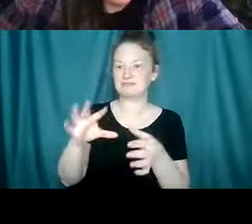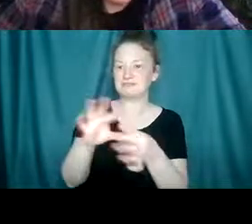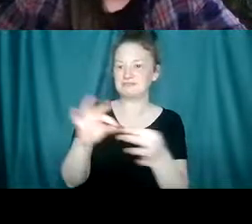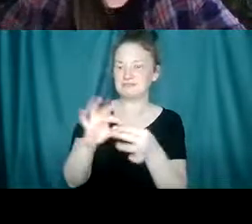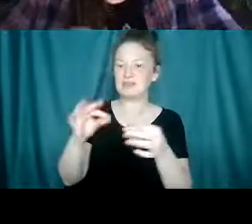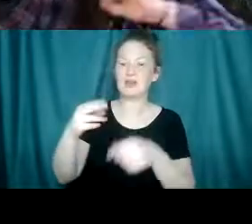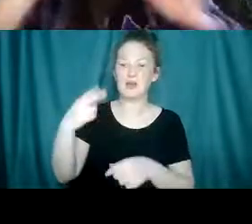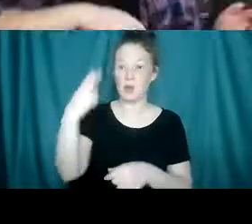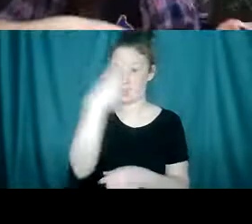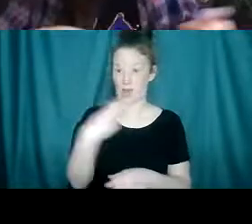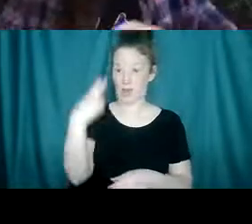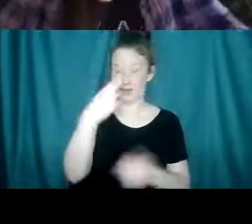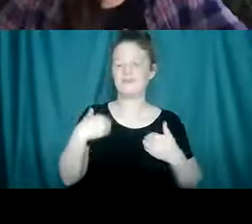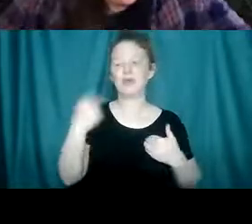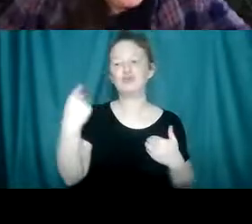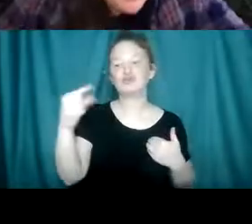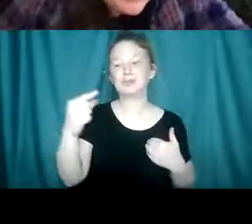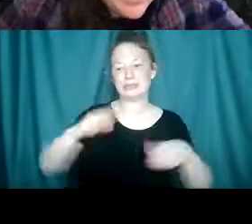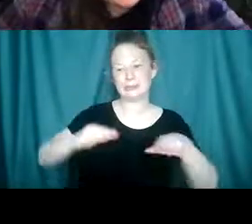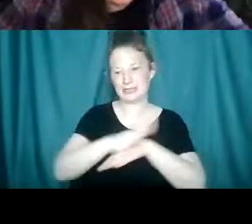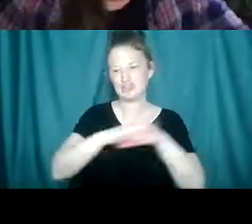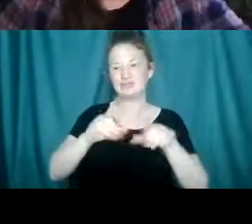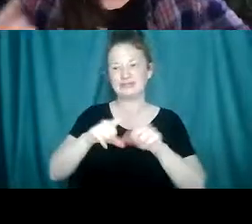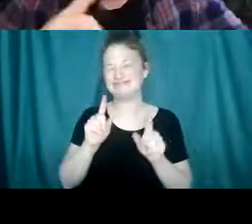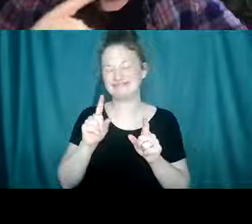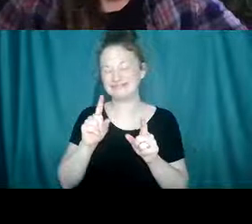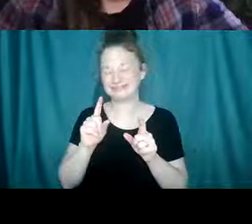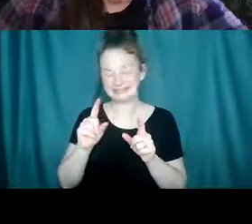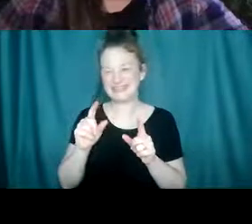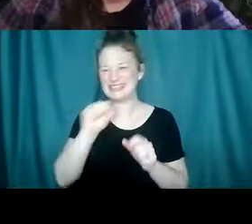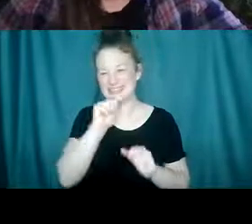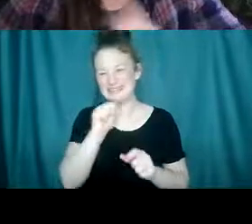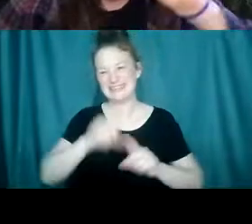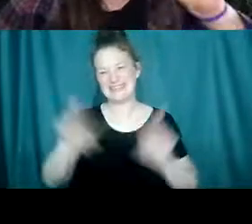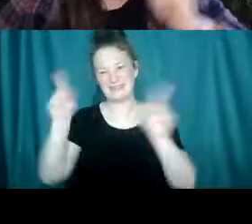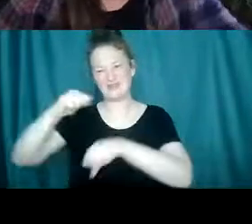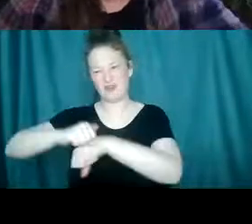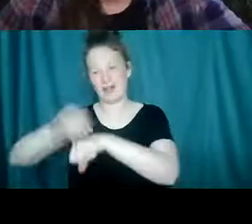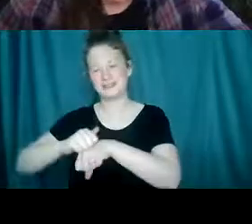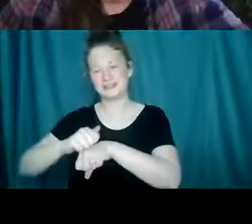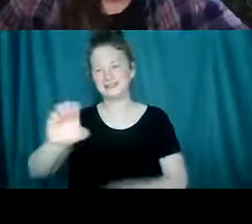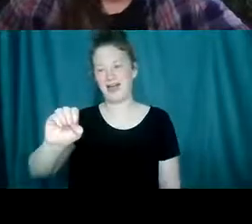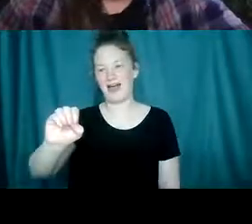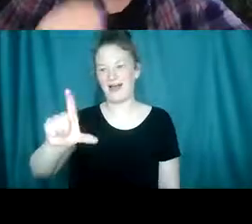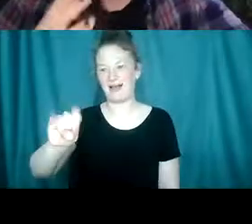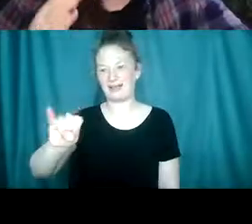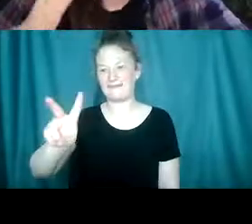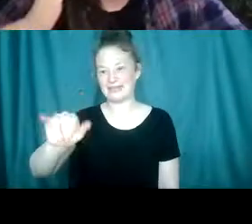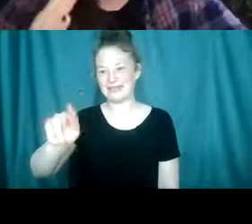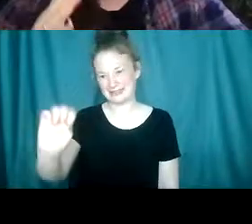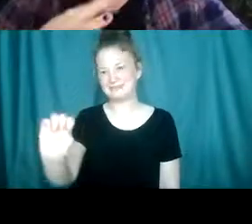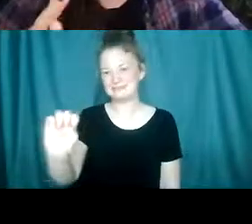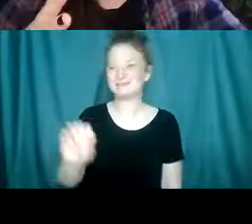green beaches, but it's due to a different rock called olivine and not. Olivine, yes. Yeah, right. Okay. Thank you, Carmen.